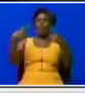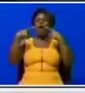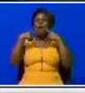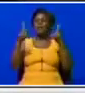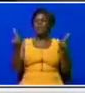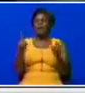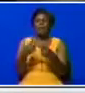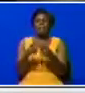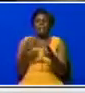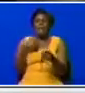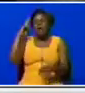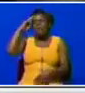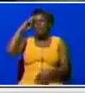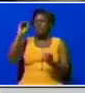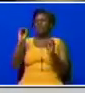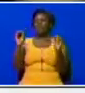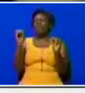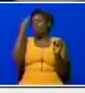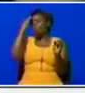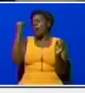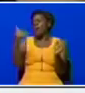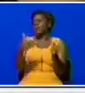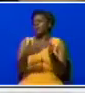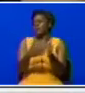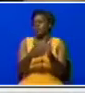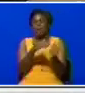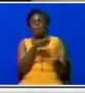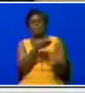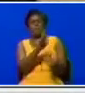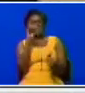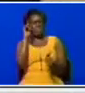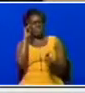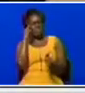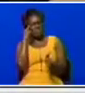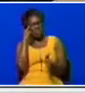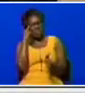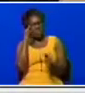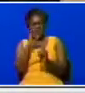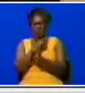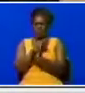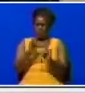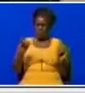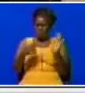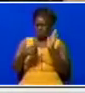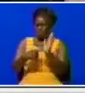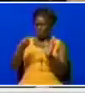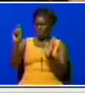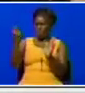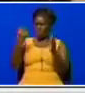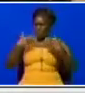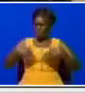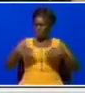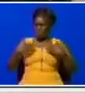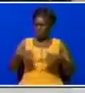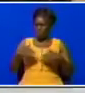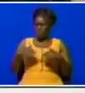they didn't have any reasons why they should stop the results. So for them, they thought for accountability and just showing Kenyans and to cool